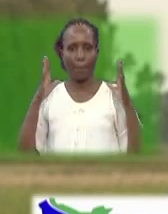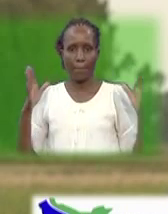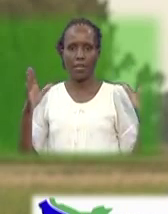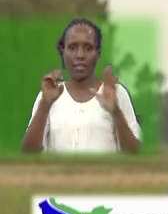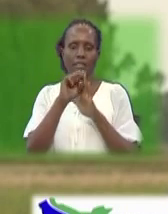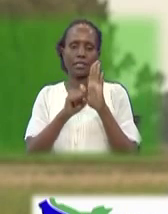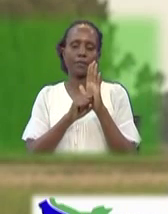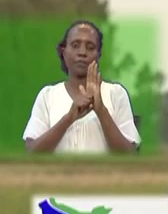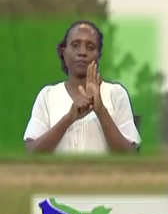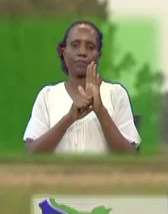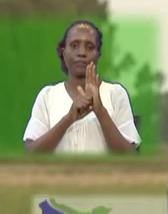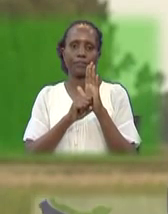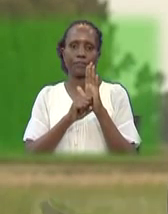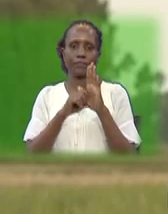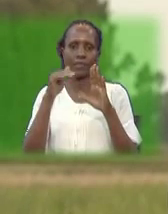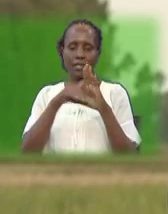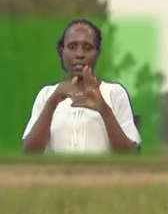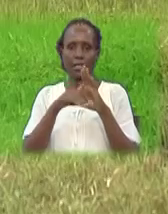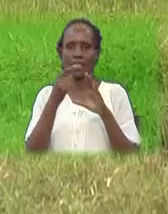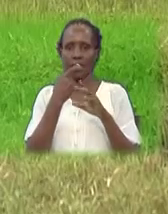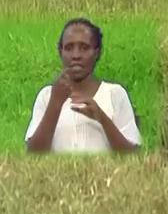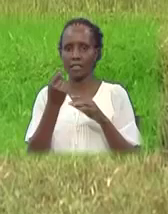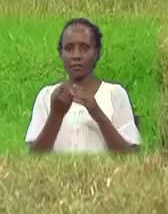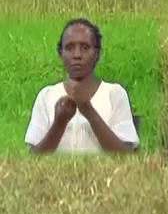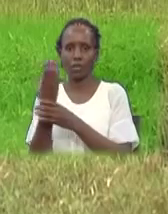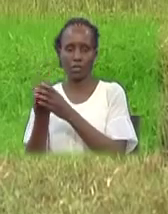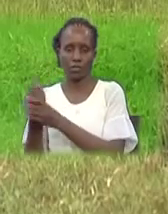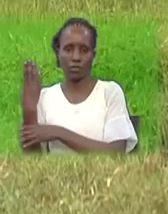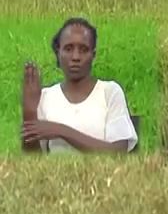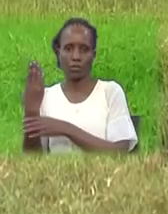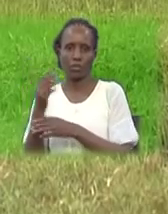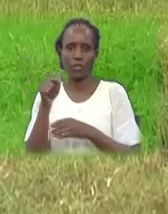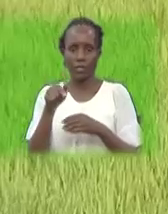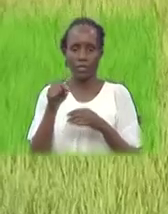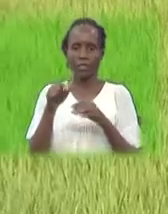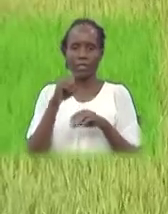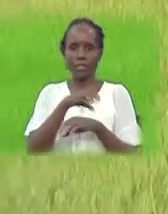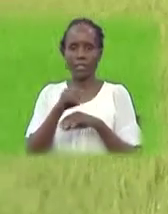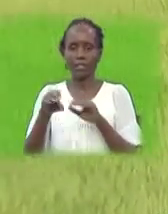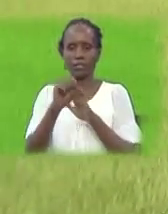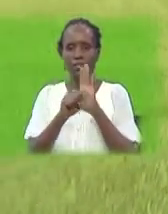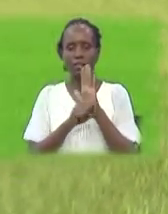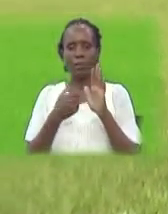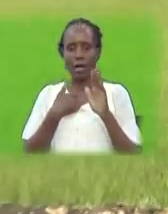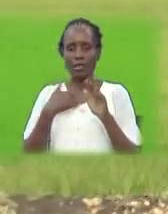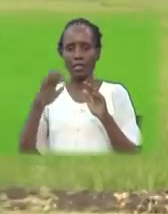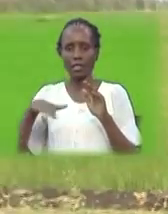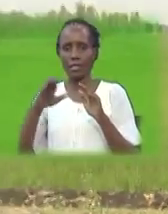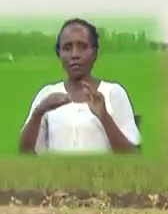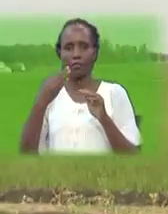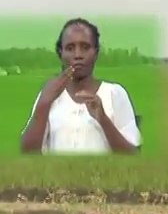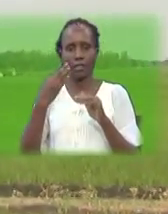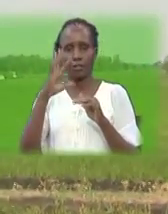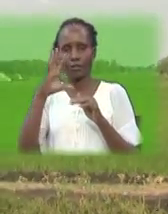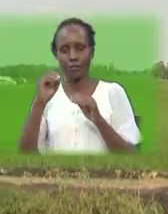when it comes to rice production. Mwea Irrigation Scheme has an area of 30,350